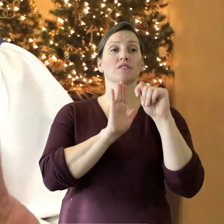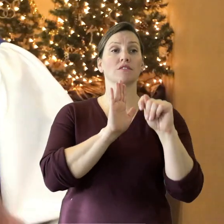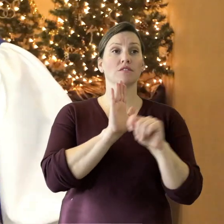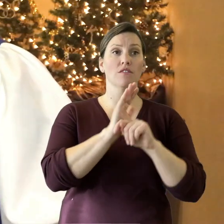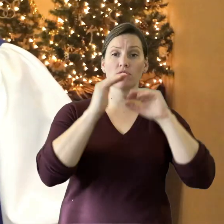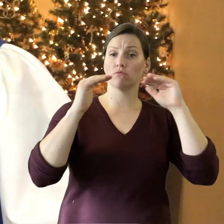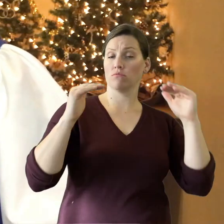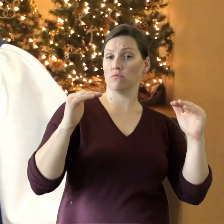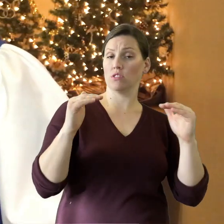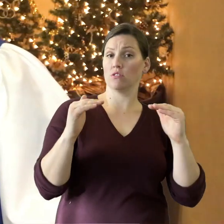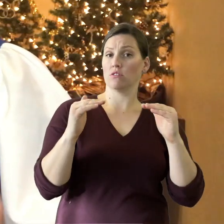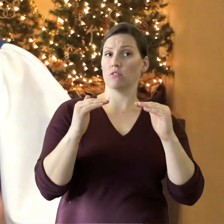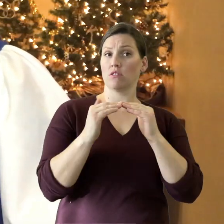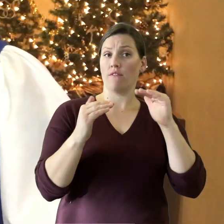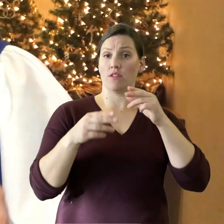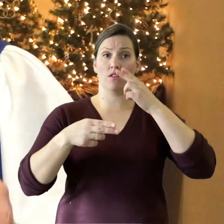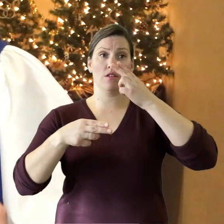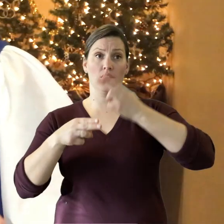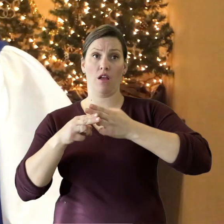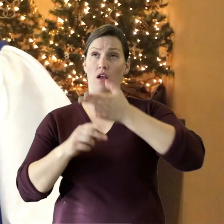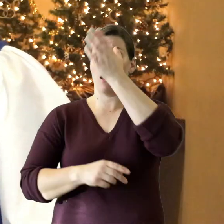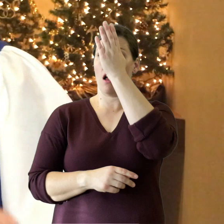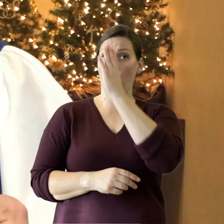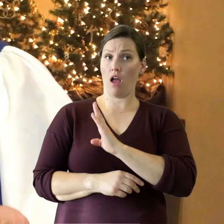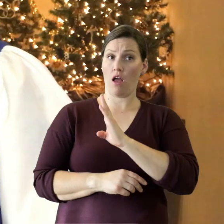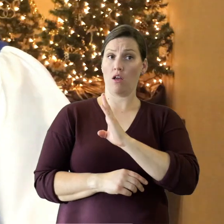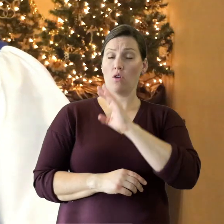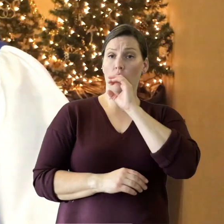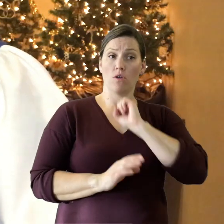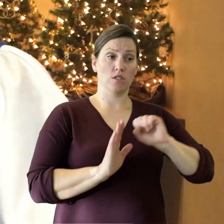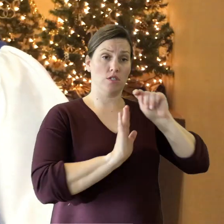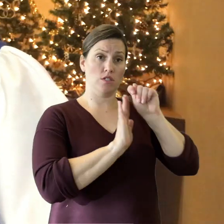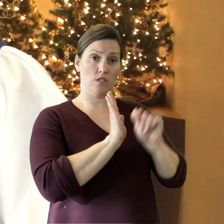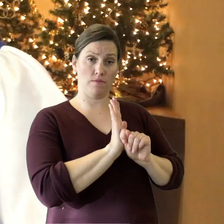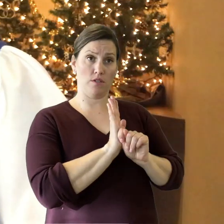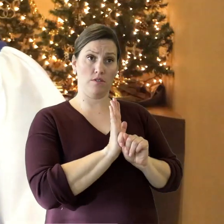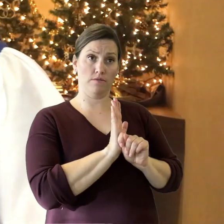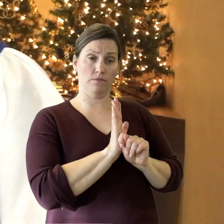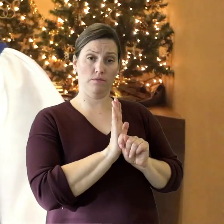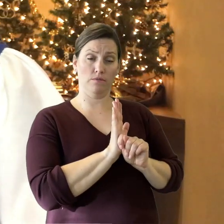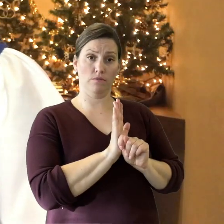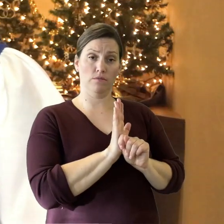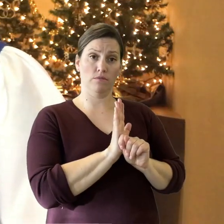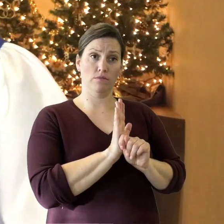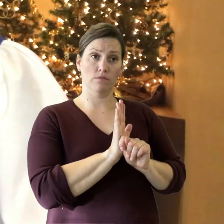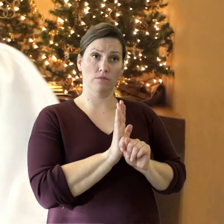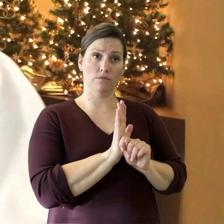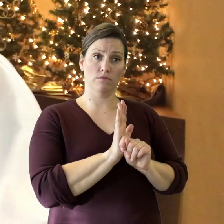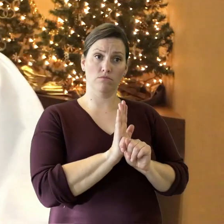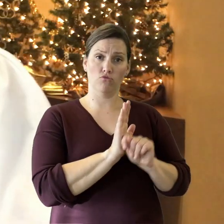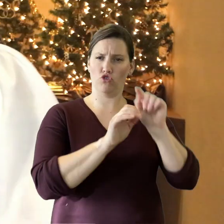is equivalent to the name of God in the Old Testament.